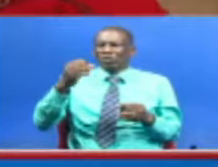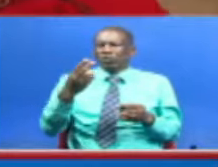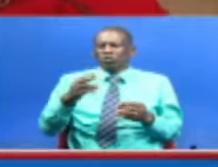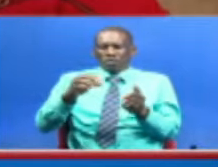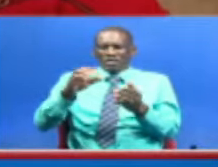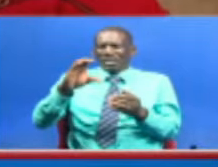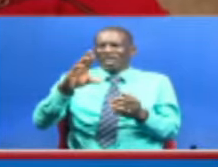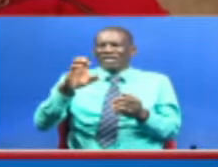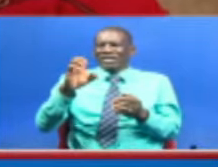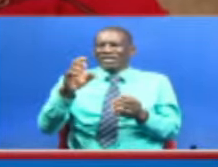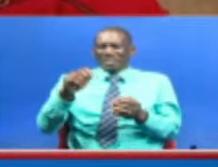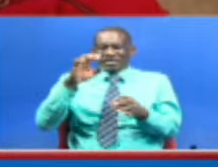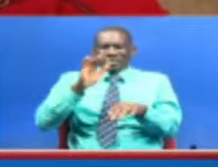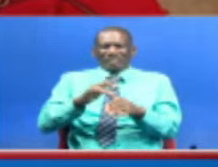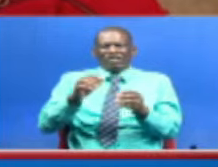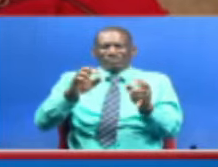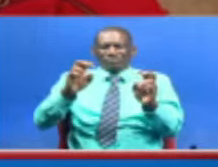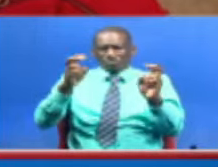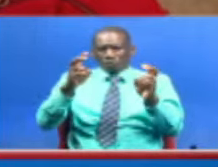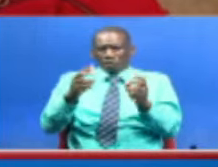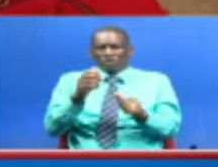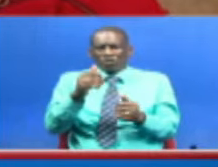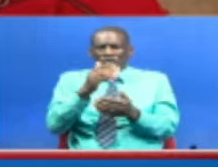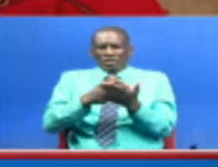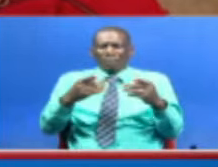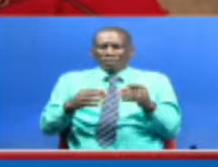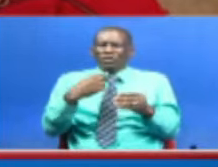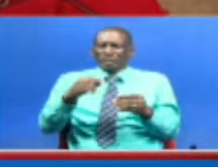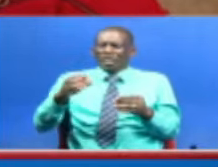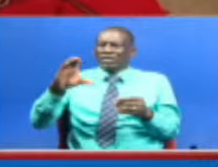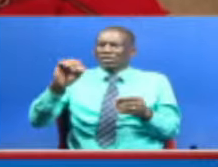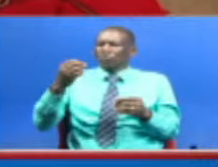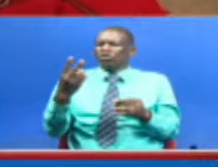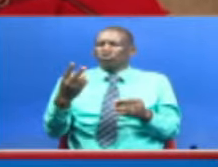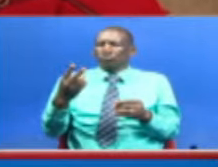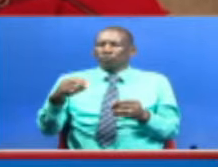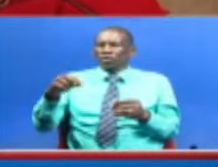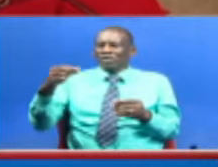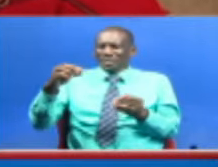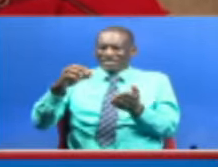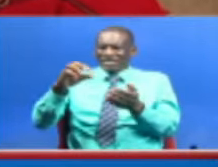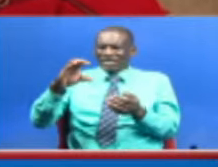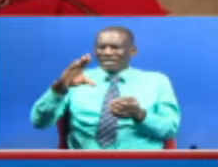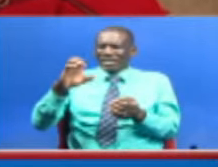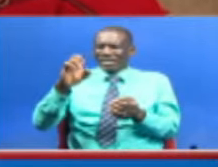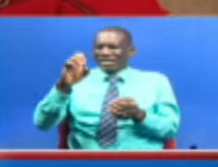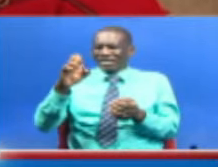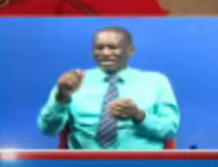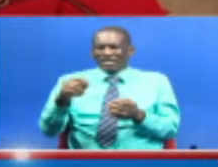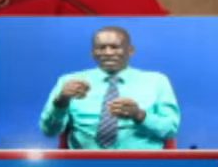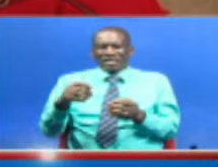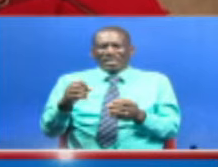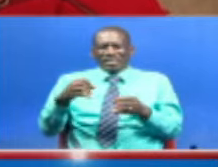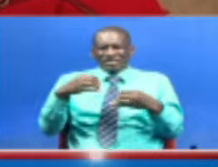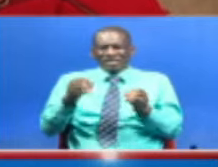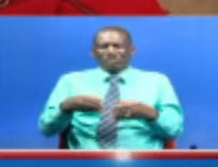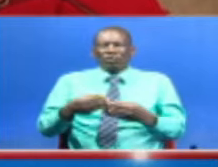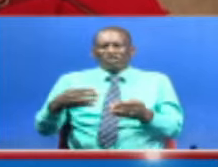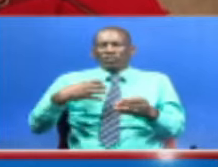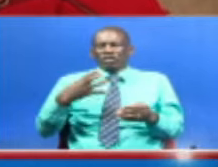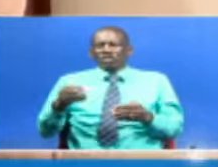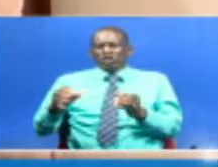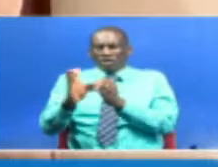emotive subject. There are people who believe carbon credits are basically greenwashing, giving rich countries the license